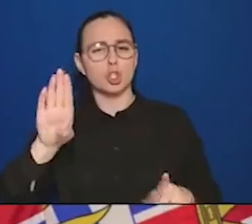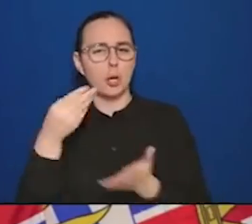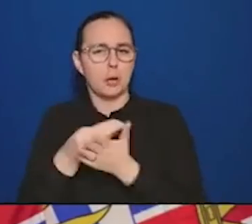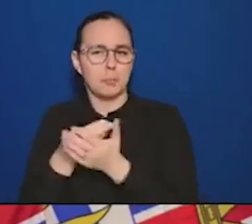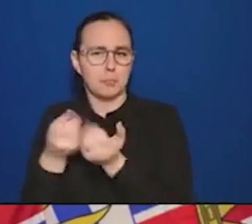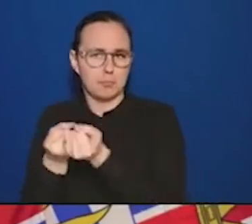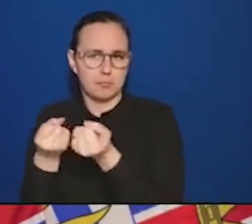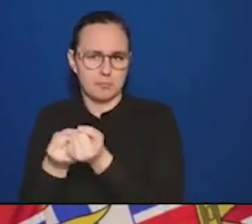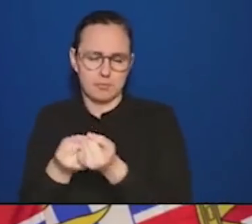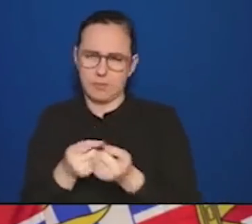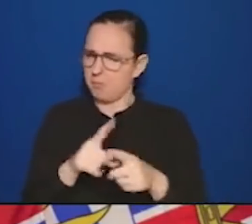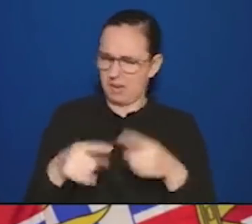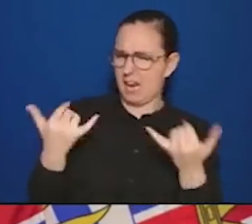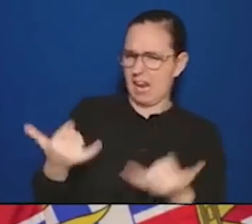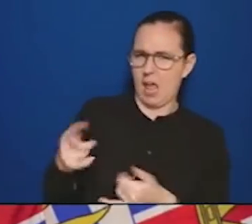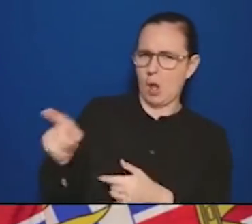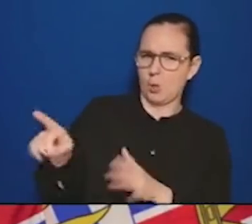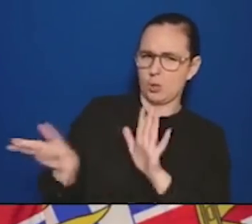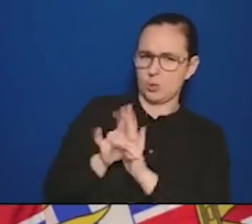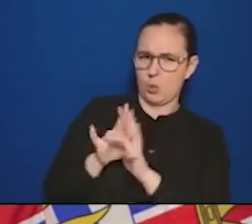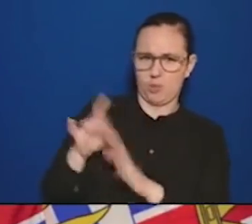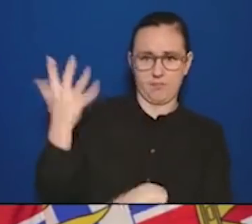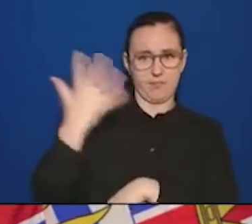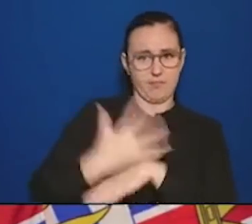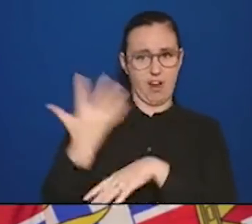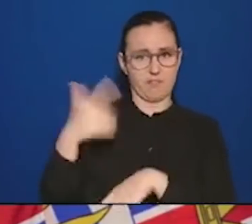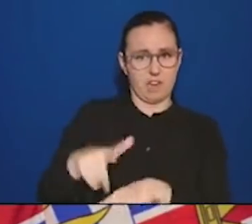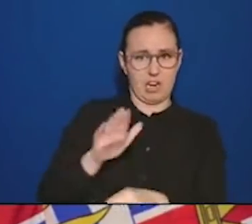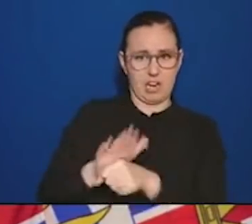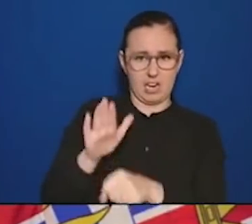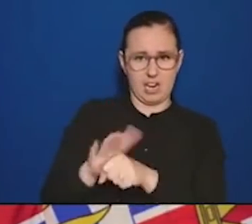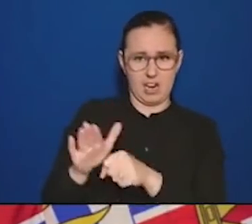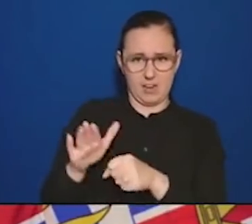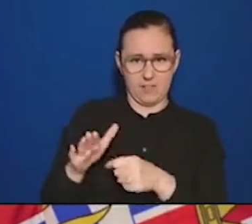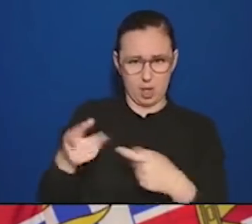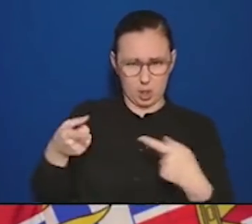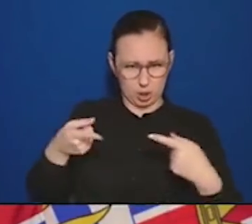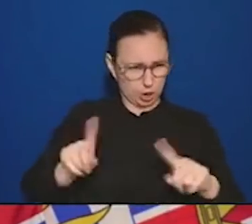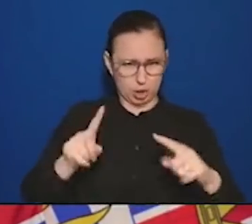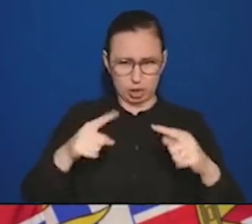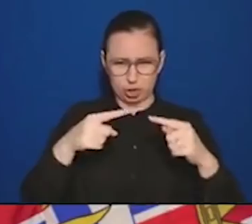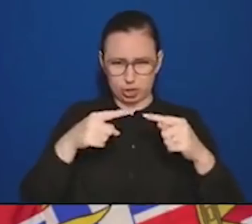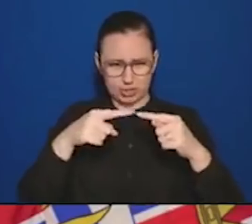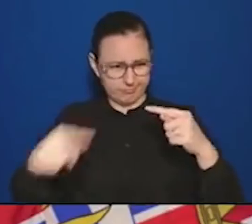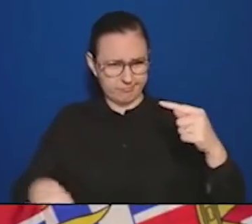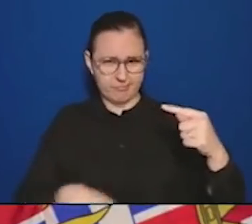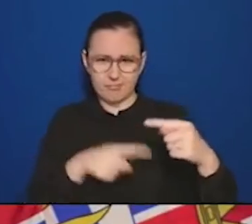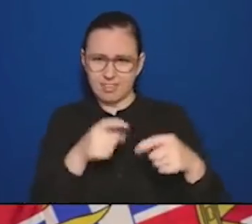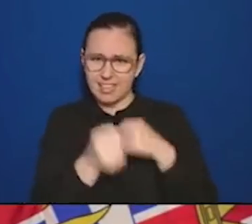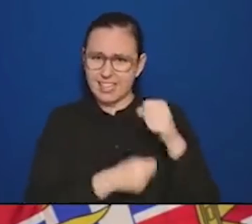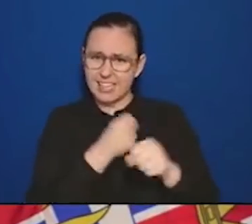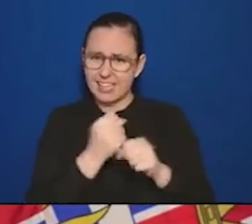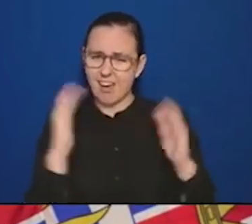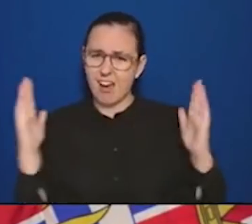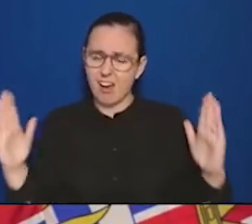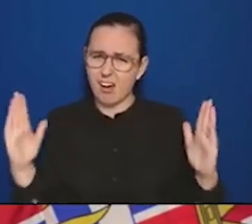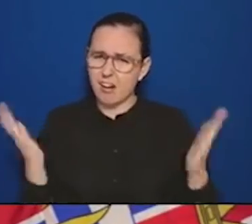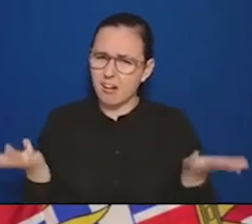is enough for workers over the course of a full year to keep them from going to work when they're sick. Thank you. When we